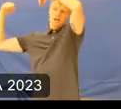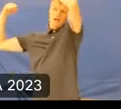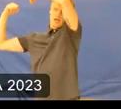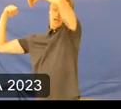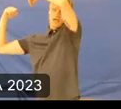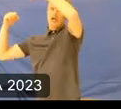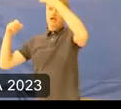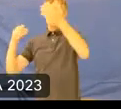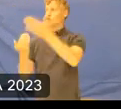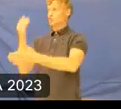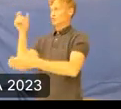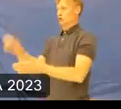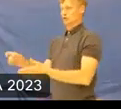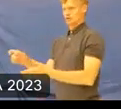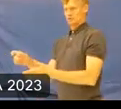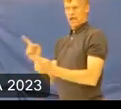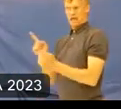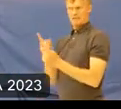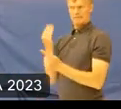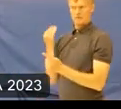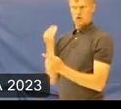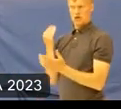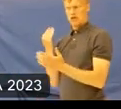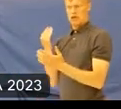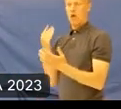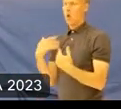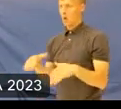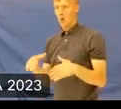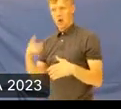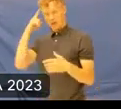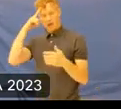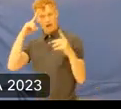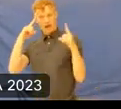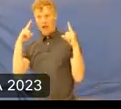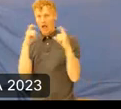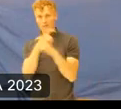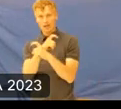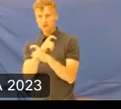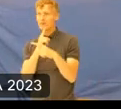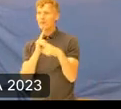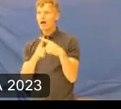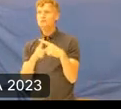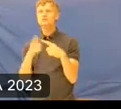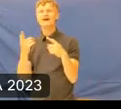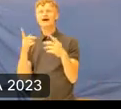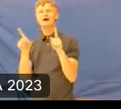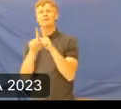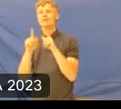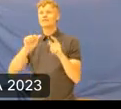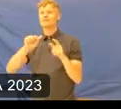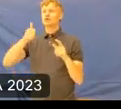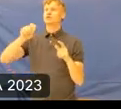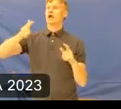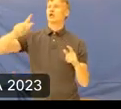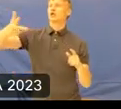bad news, you've got to actually control the order in which you tell people. So I think these are